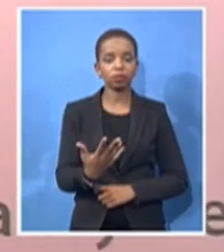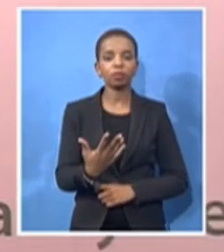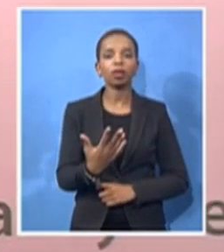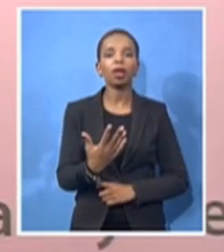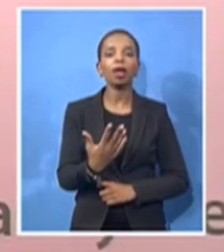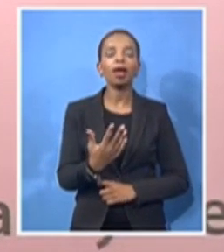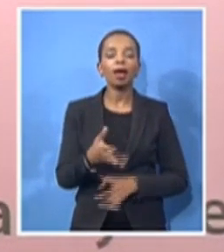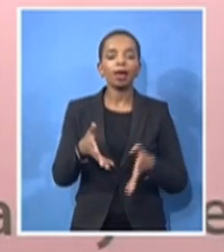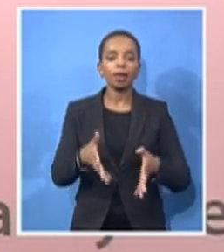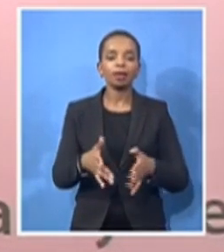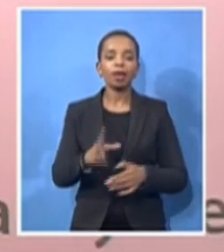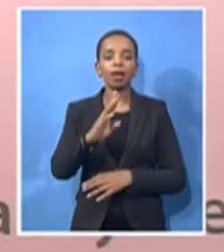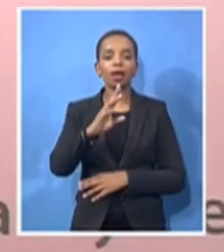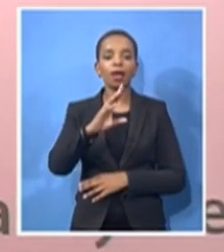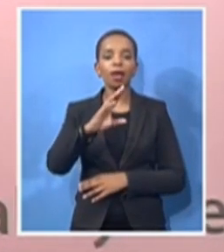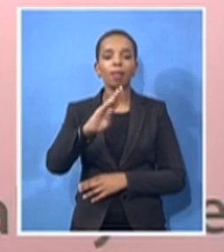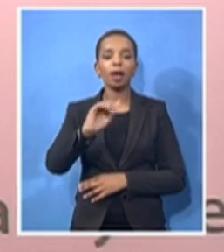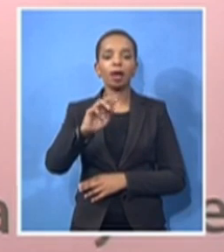Dr. Alicia,